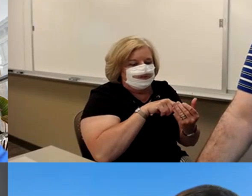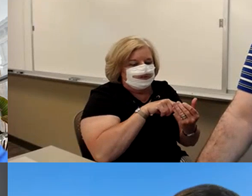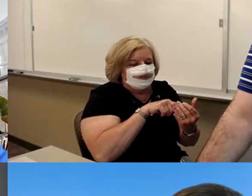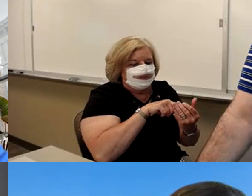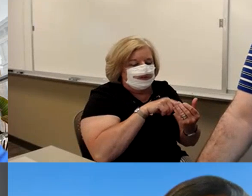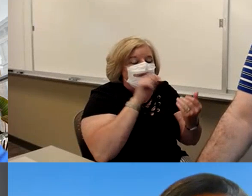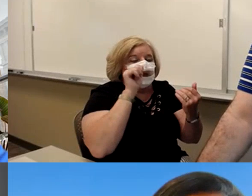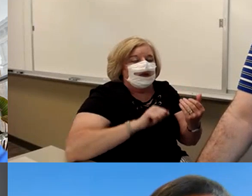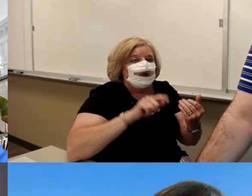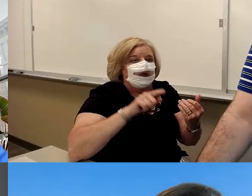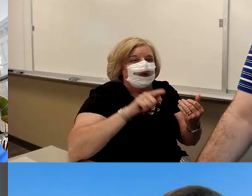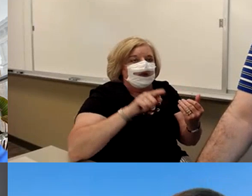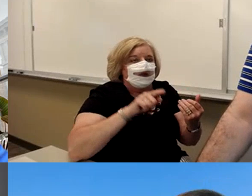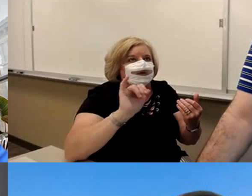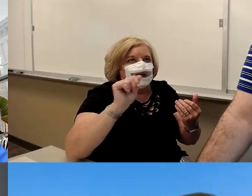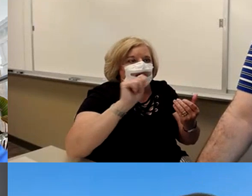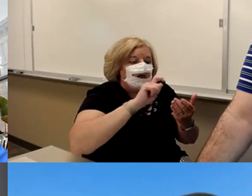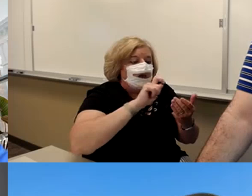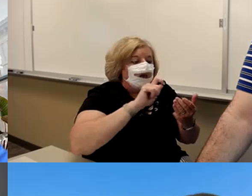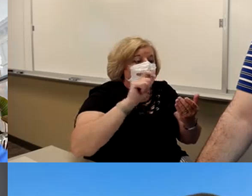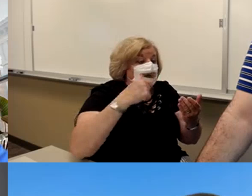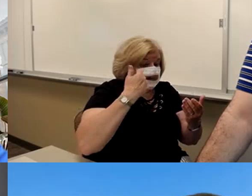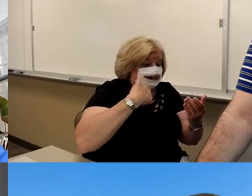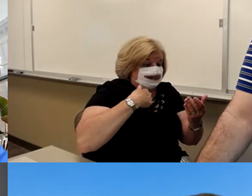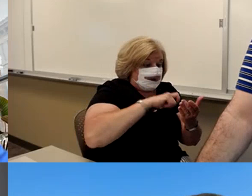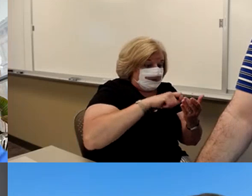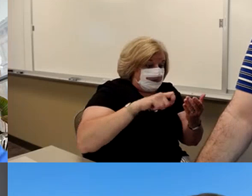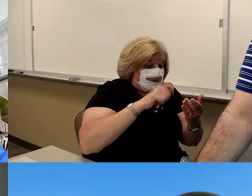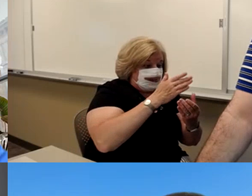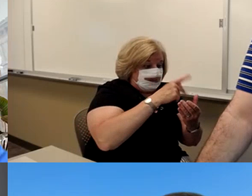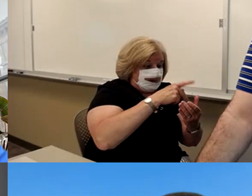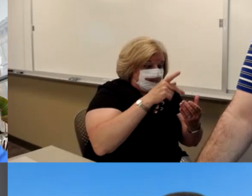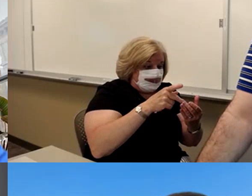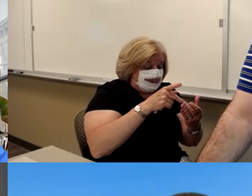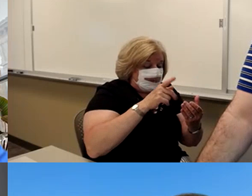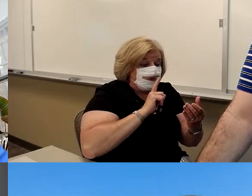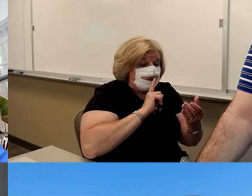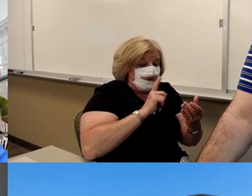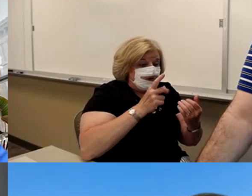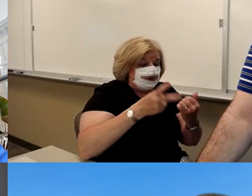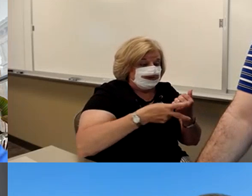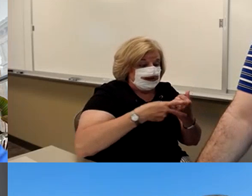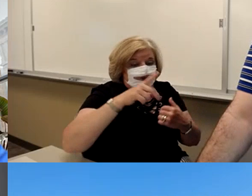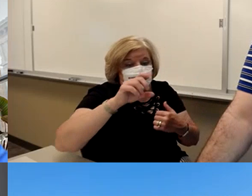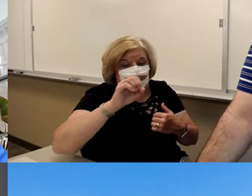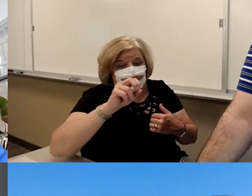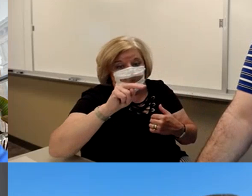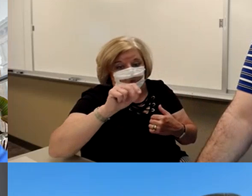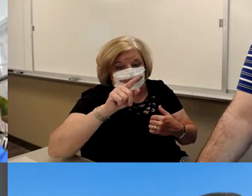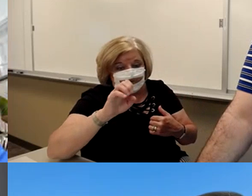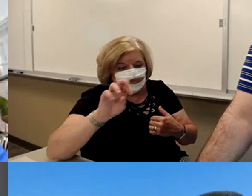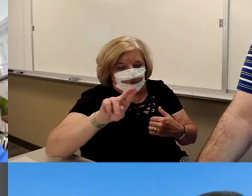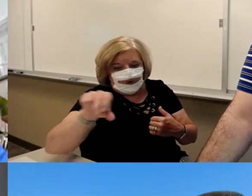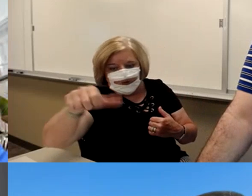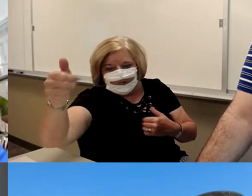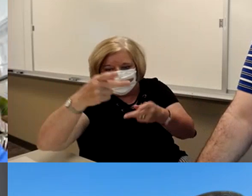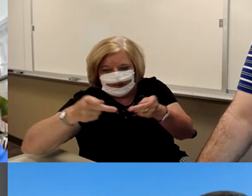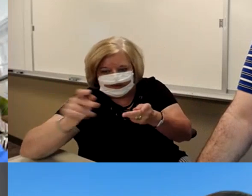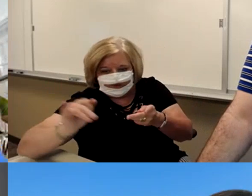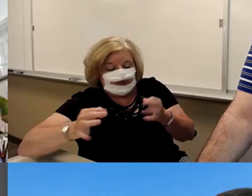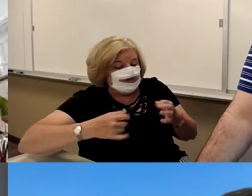Are you also, as the author of those PowerPoint, are you also saving them like on OneDrive or somewhere else? My concern is, like, if I